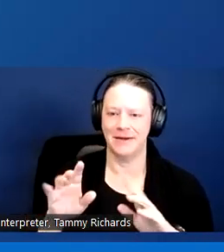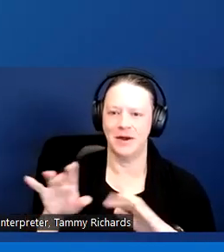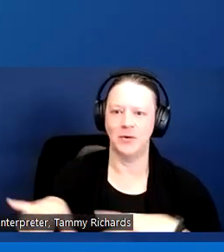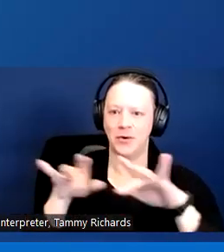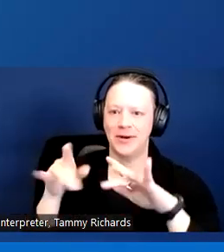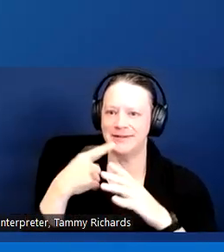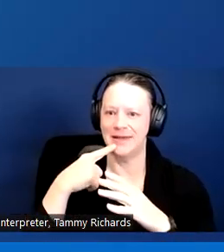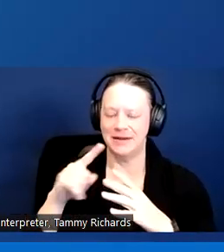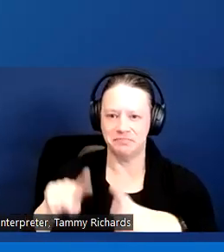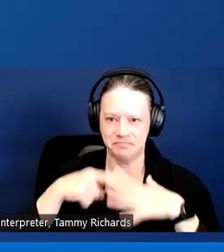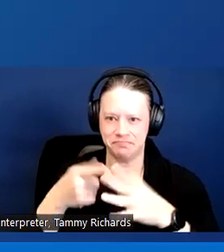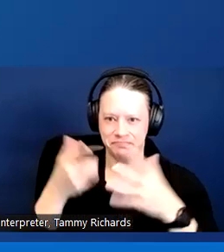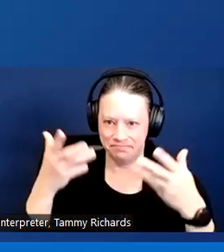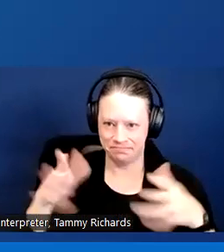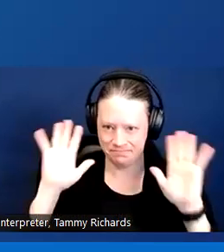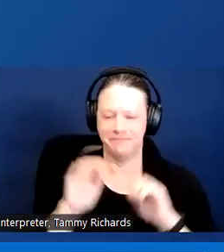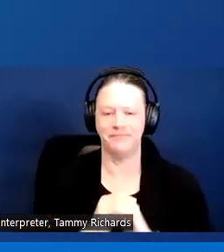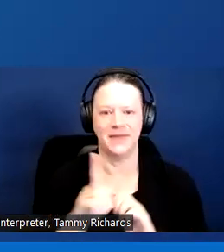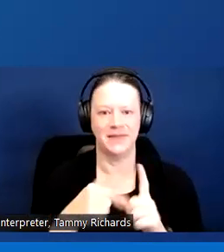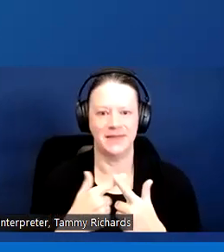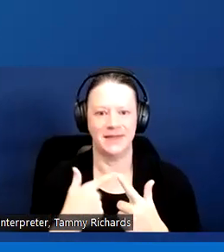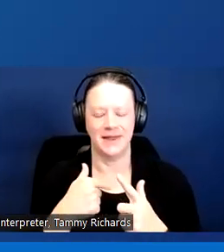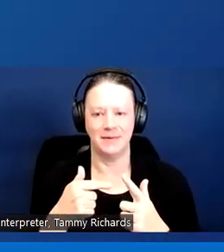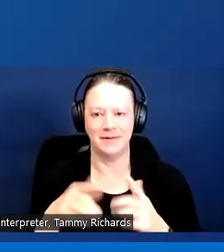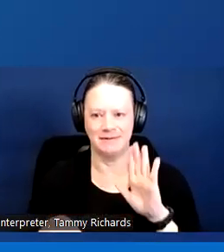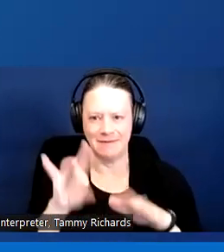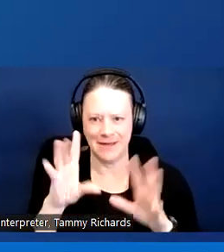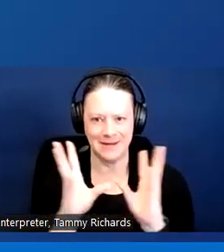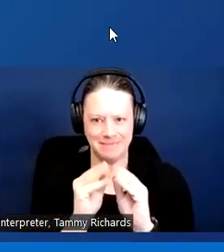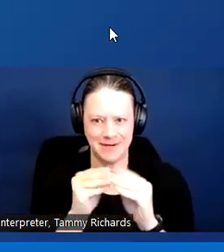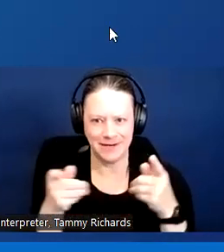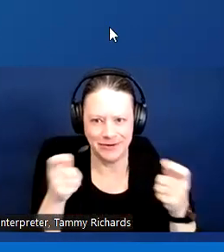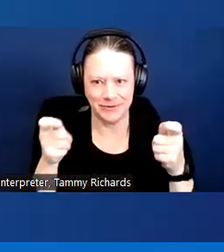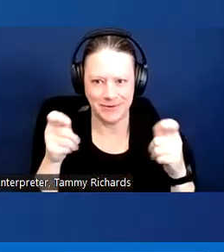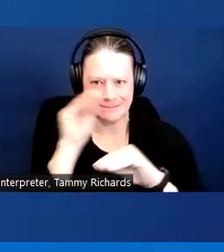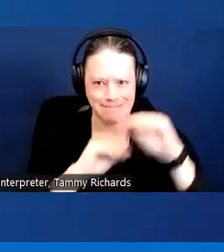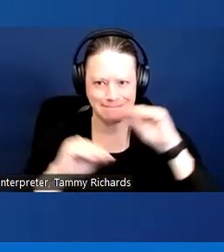Let me hide my meeting controls, move that around.